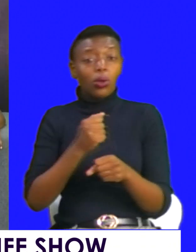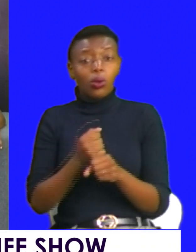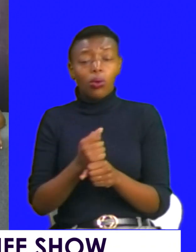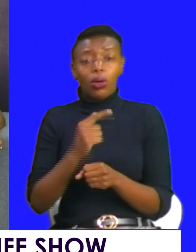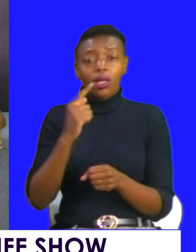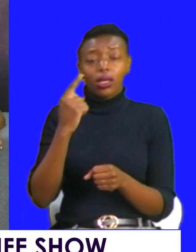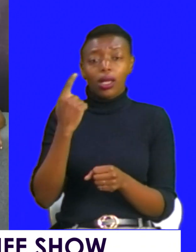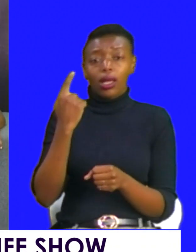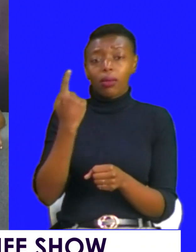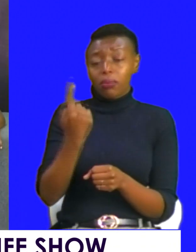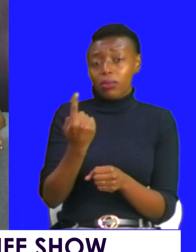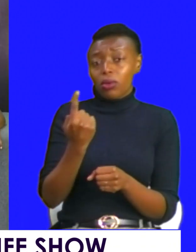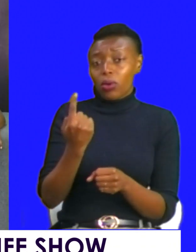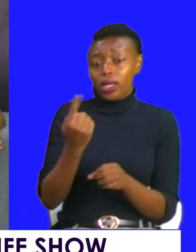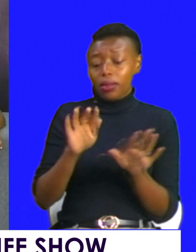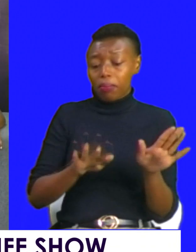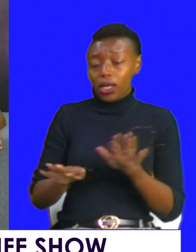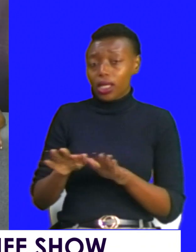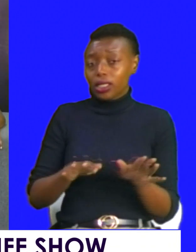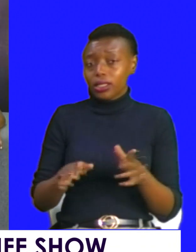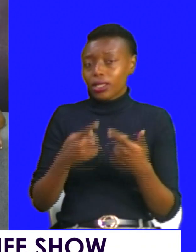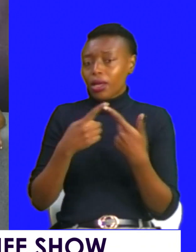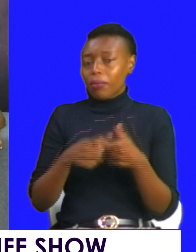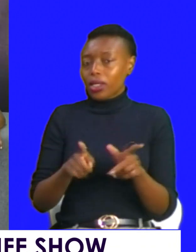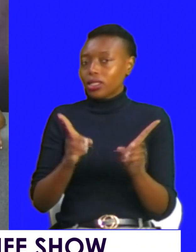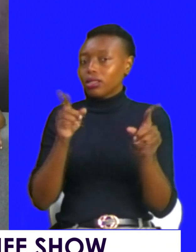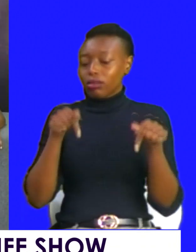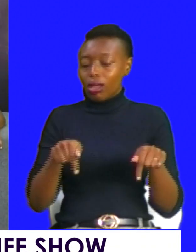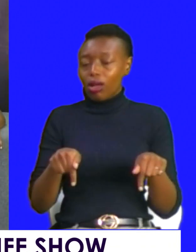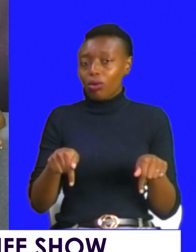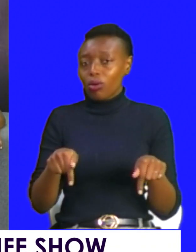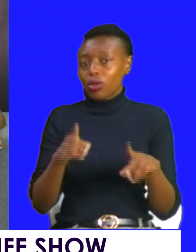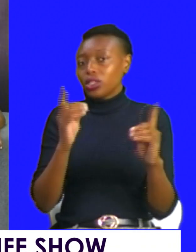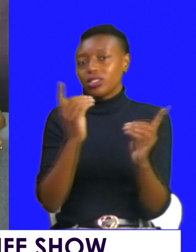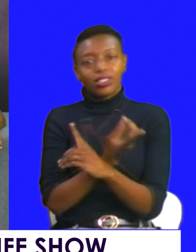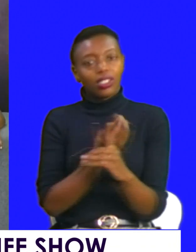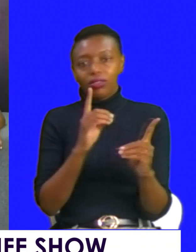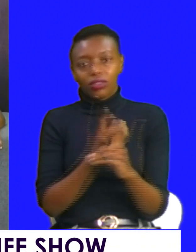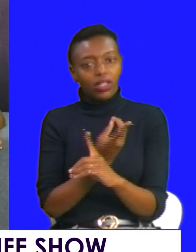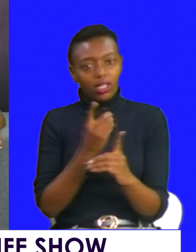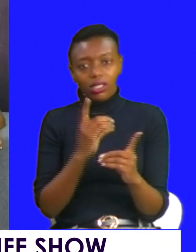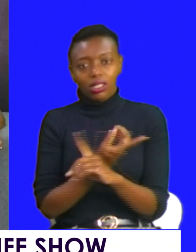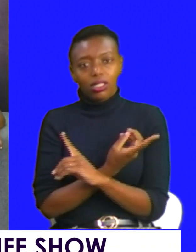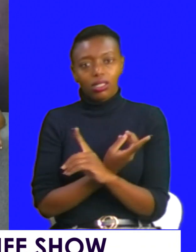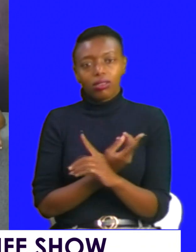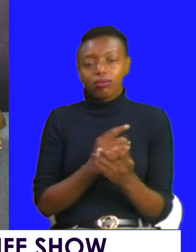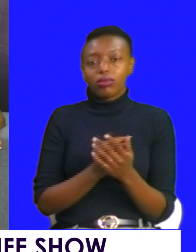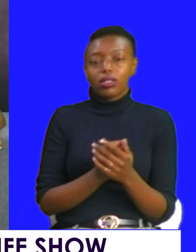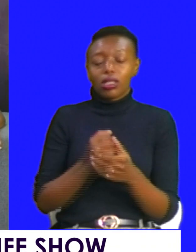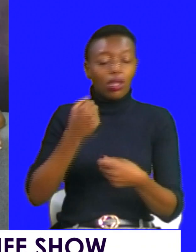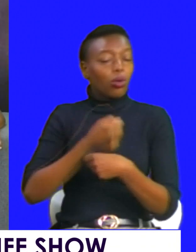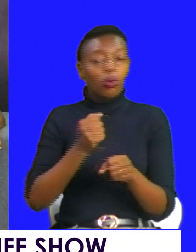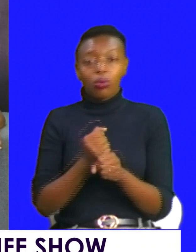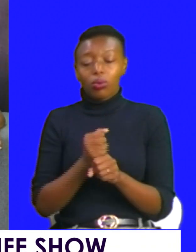would be permanent Yeah. and pensionable. Nowadays you'll find there's what they call side hustle. Exactly,